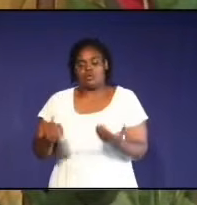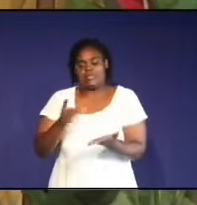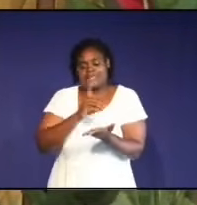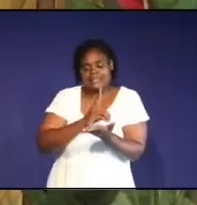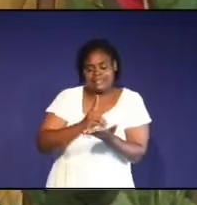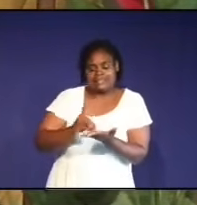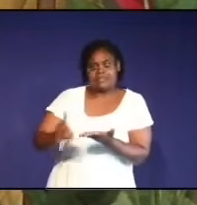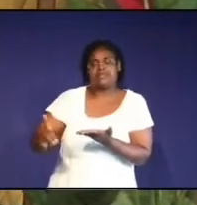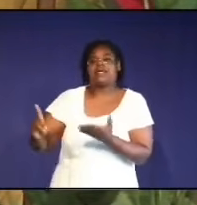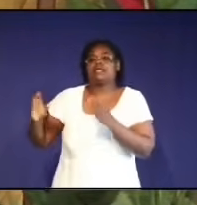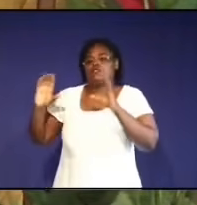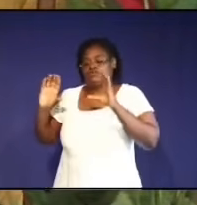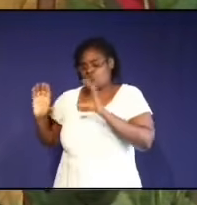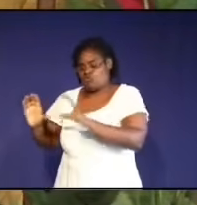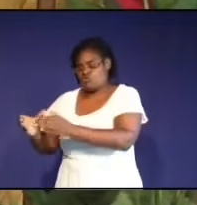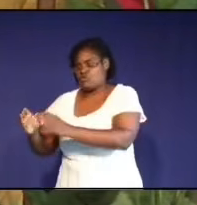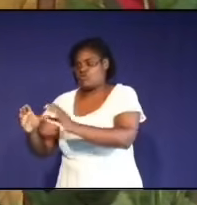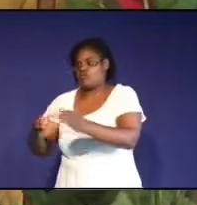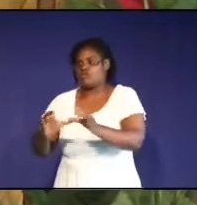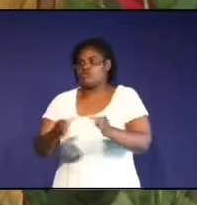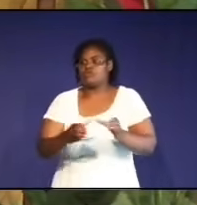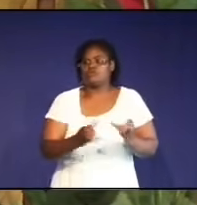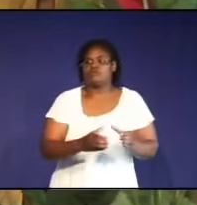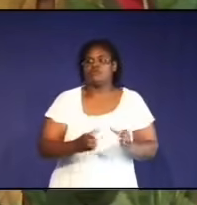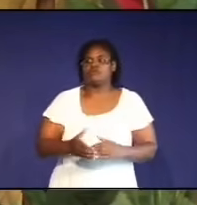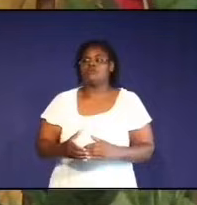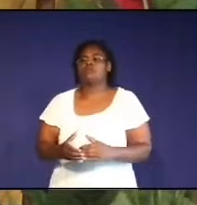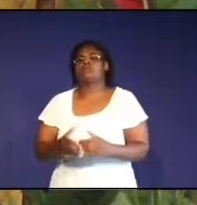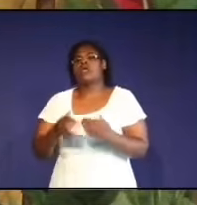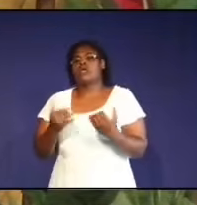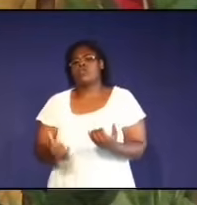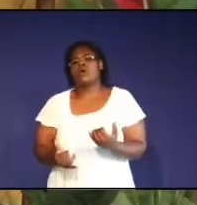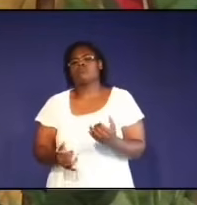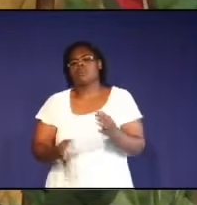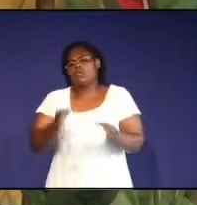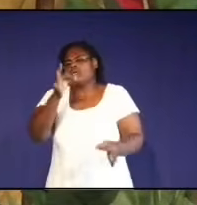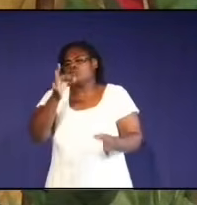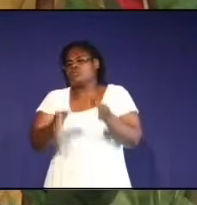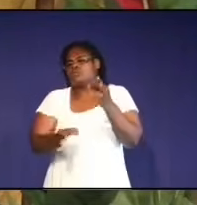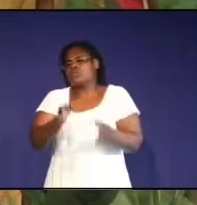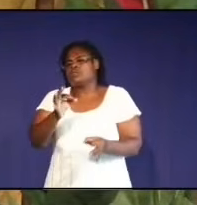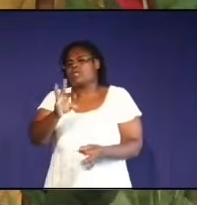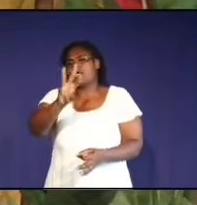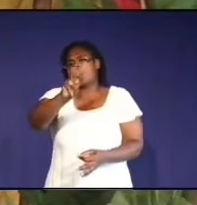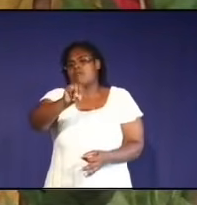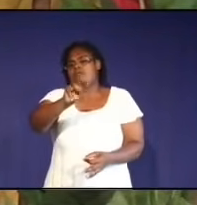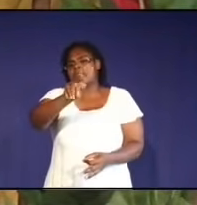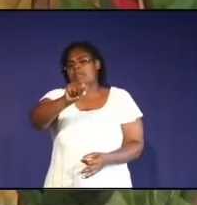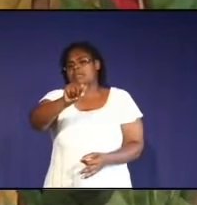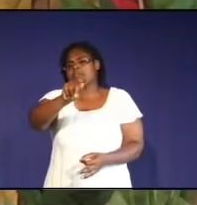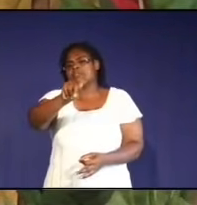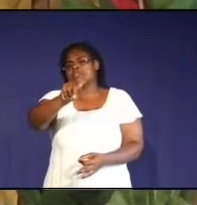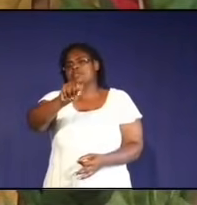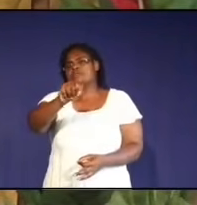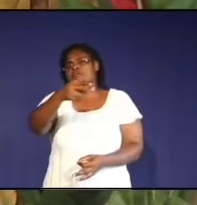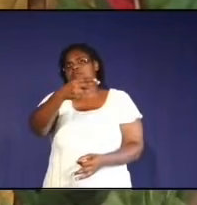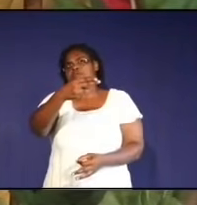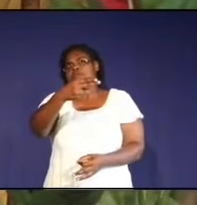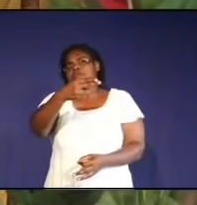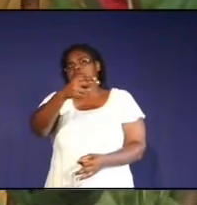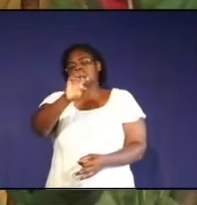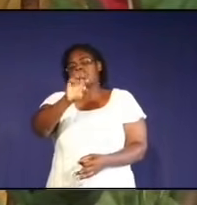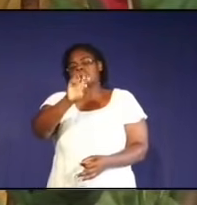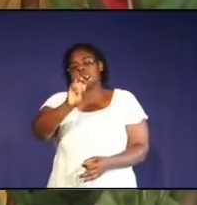classification. In the judgment of Matthew 25, Jesus talks about